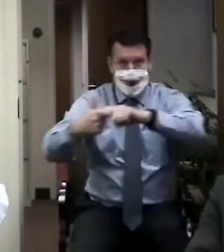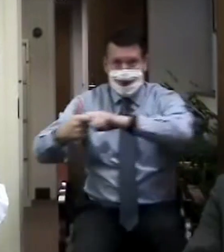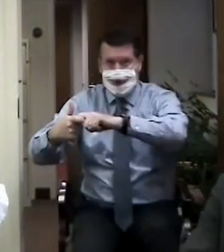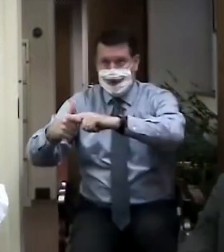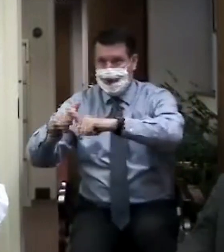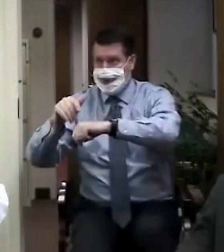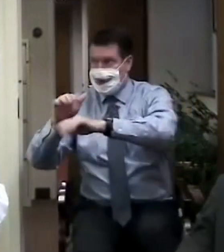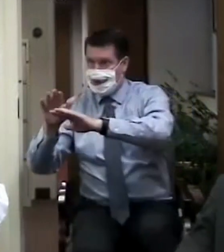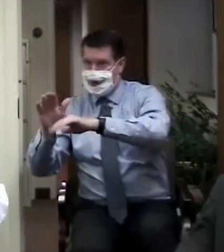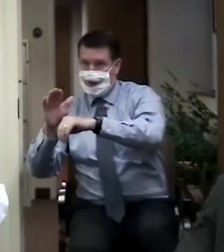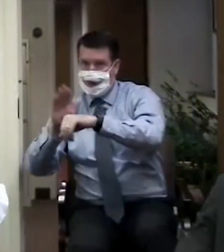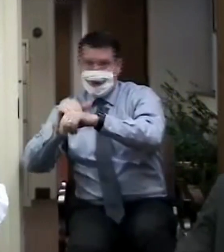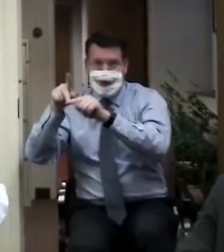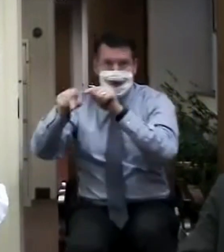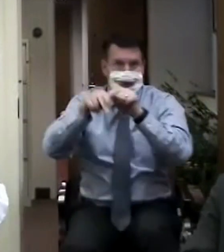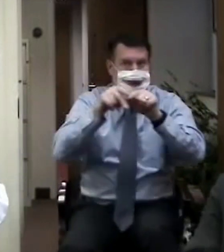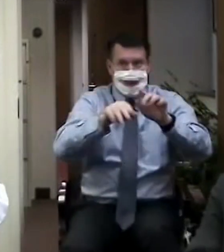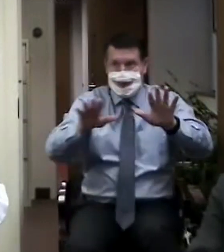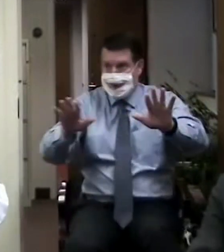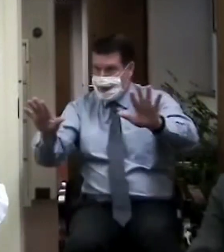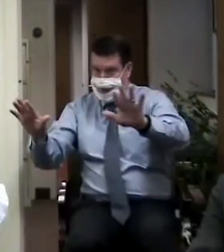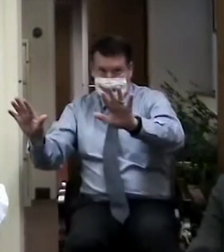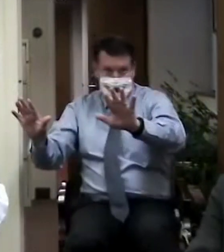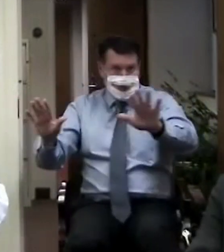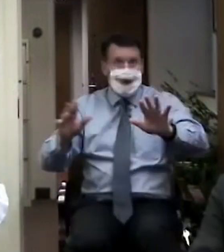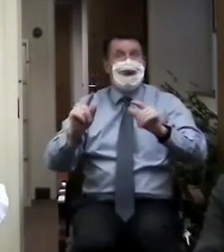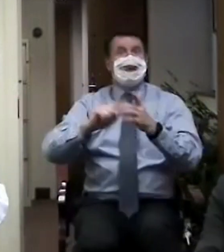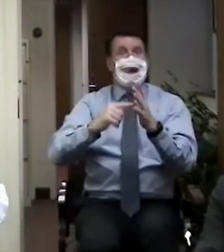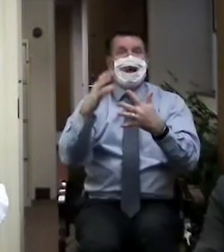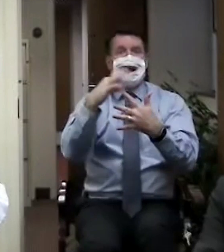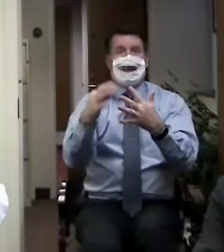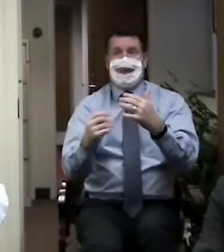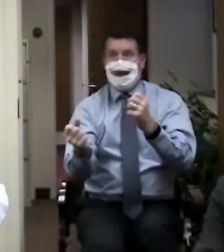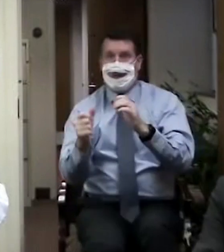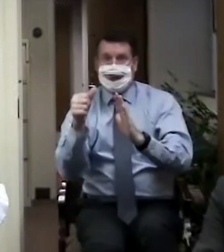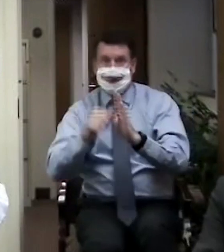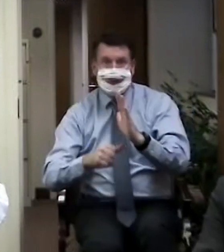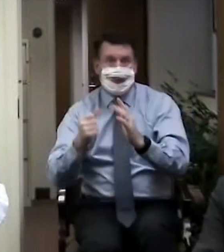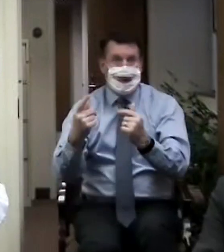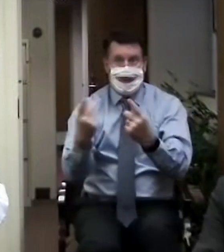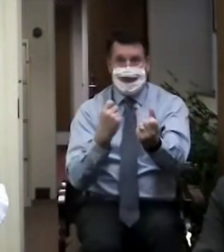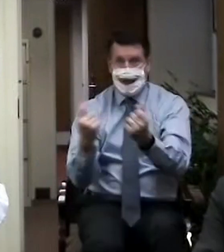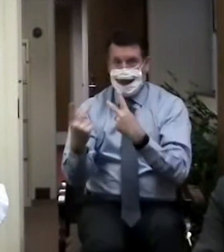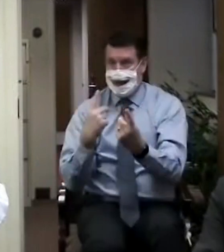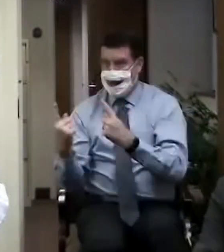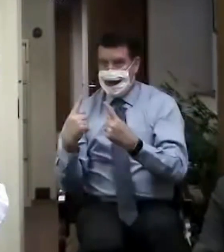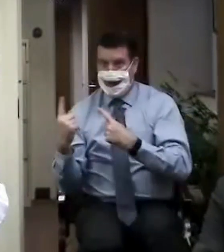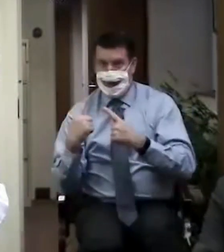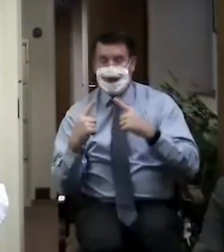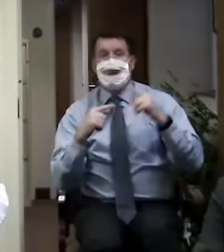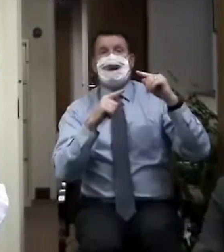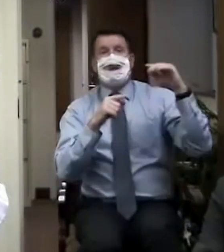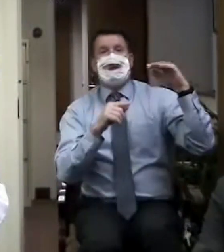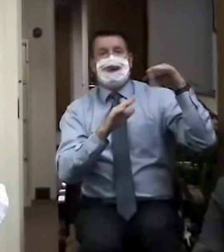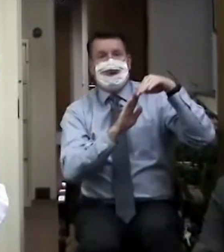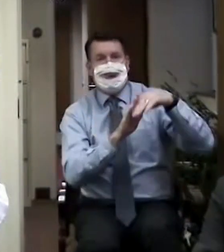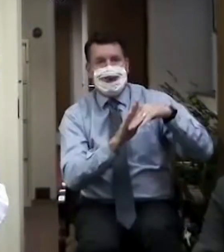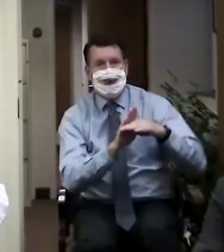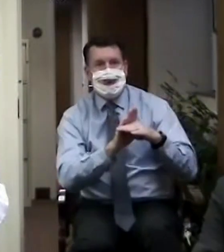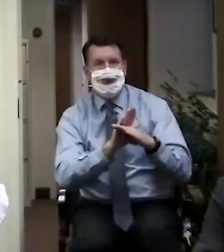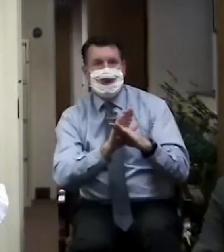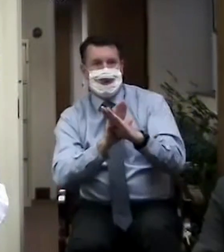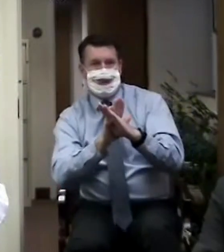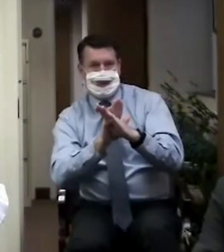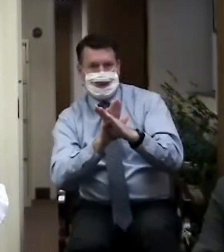Patty Singer from Minority Reporter. Okay, my question is for Adam also. As